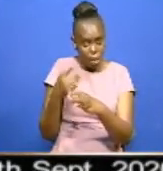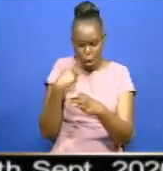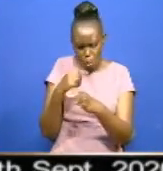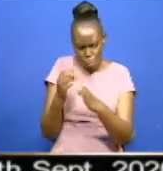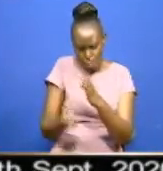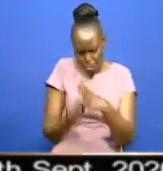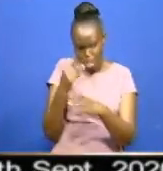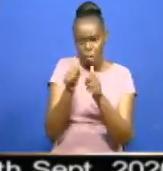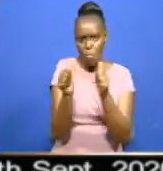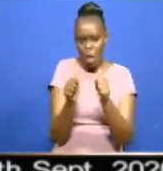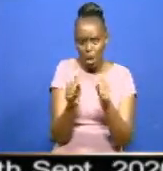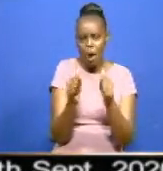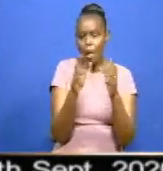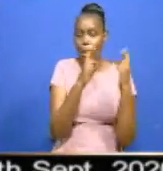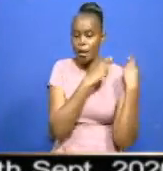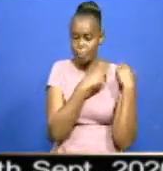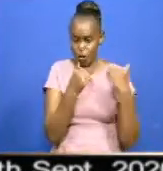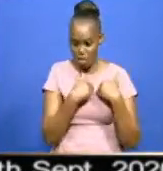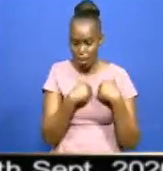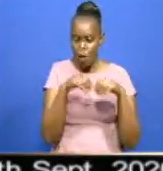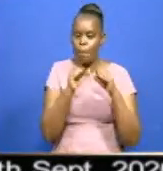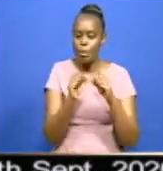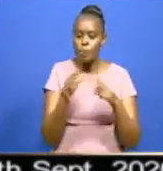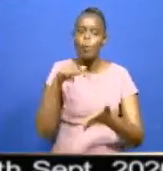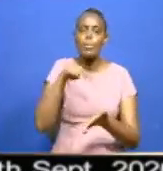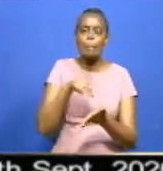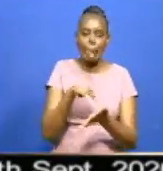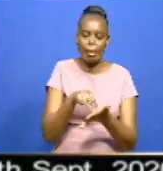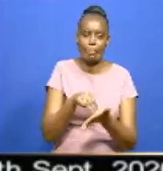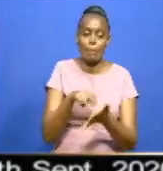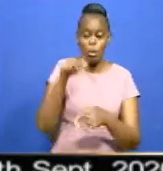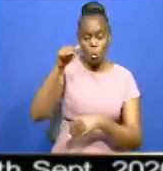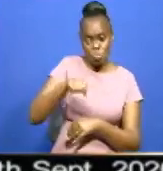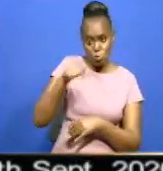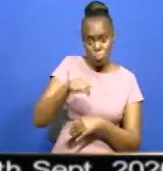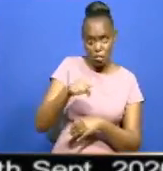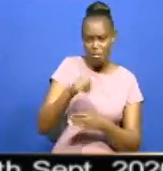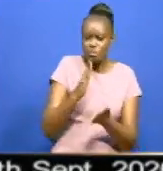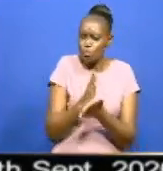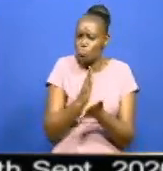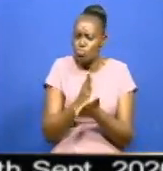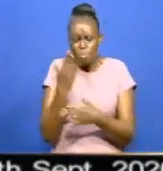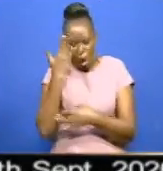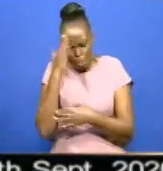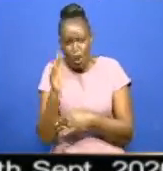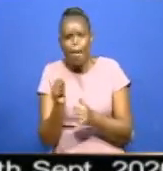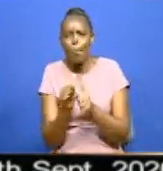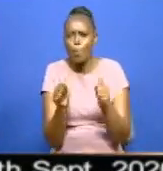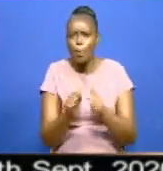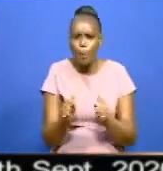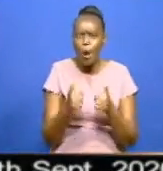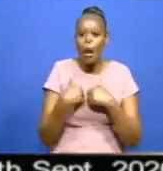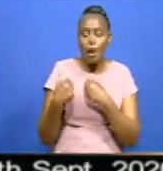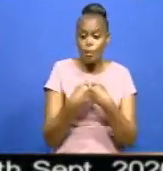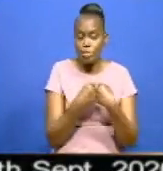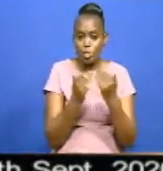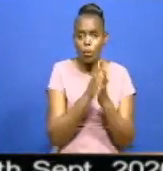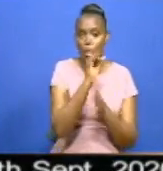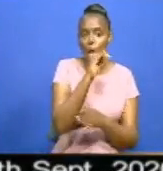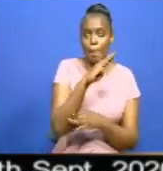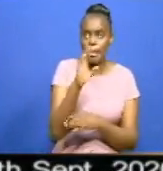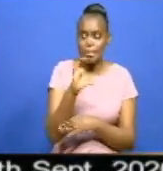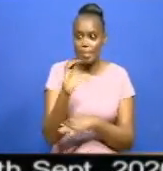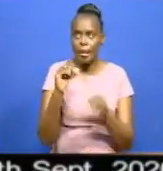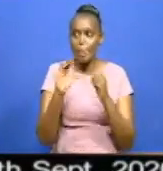constituted, who have the mandate, who can stand. Because today, it's a fact well known that we have a challenge with IEBC in